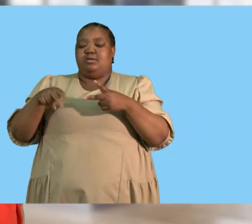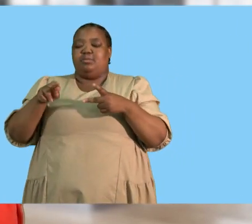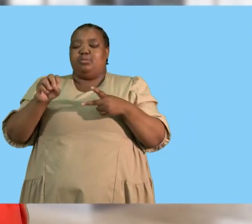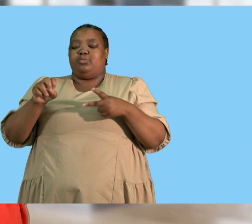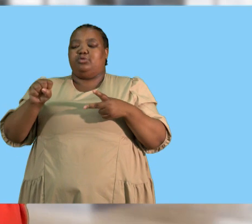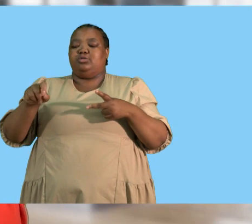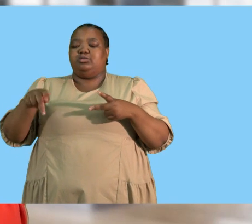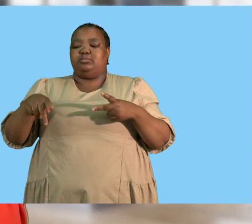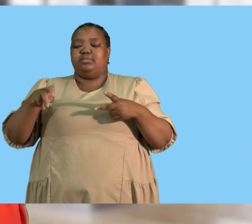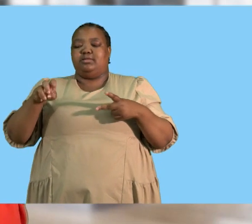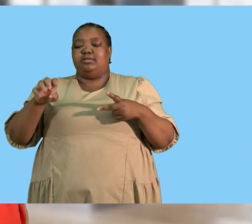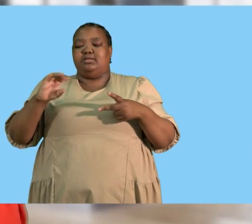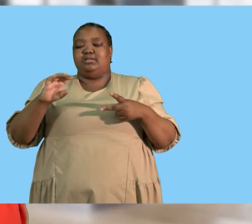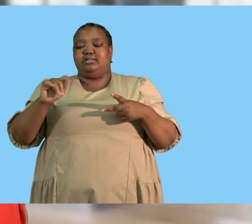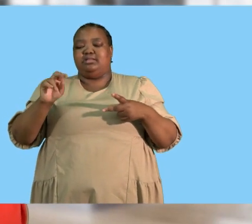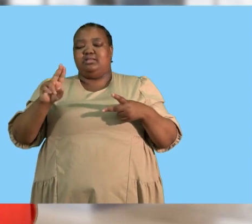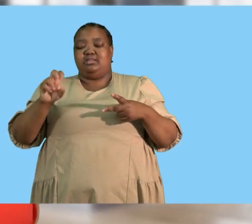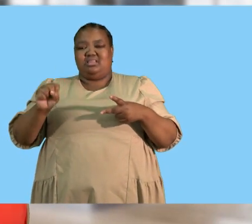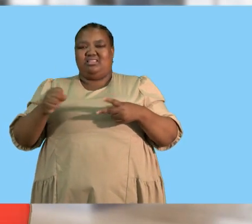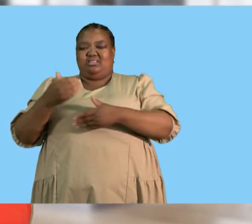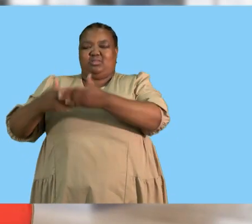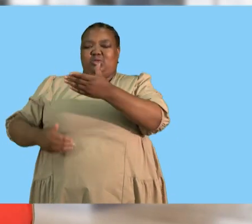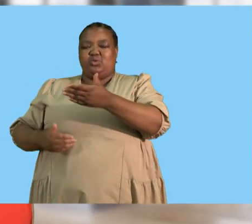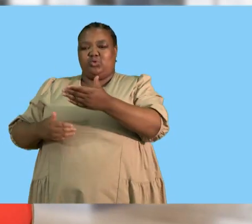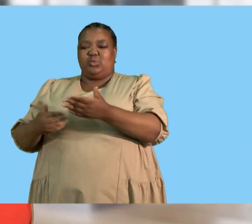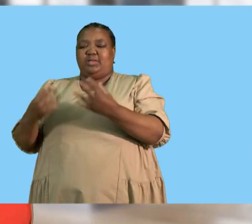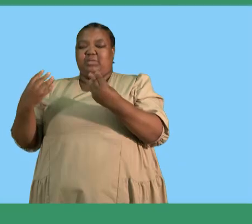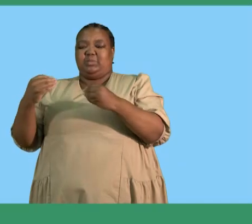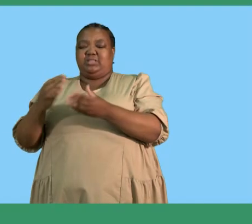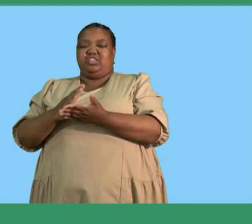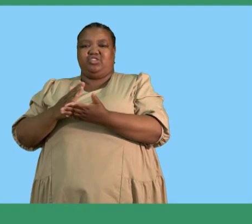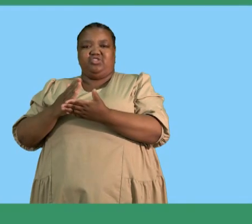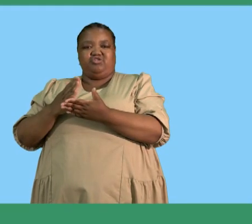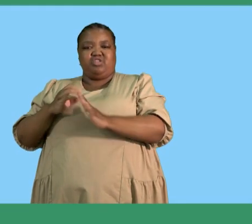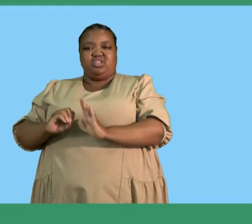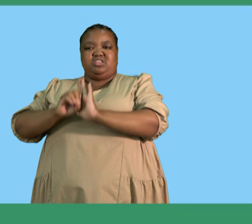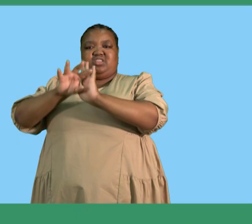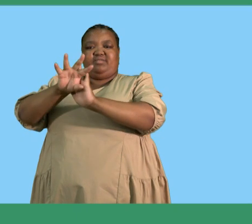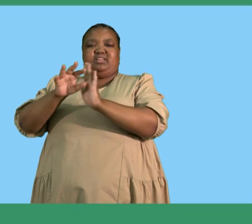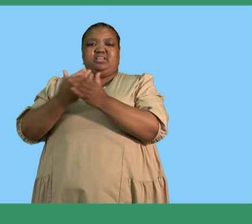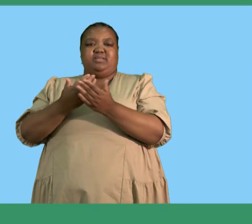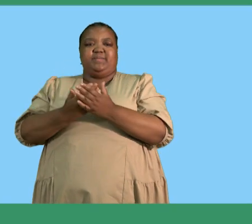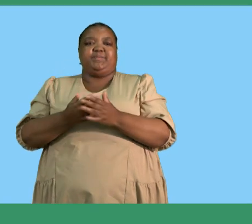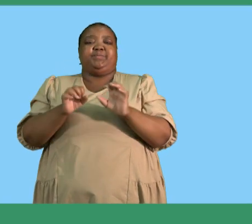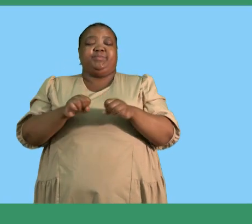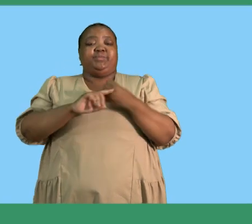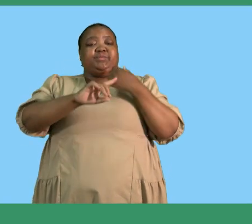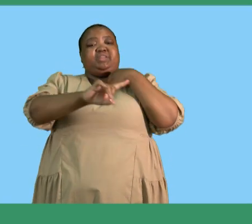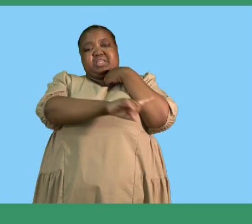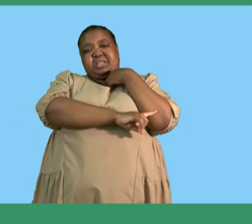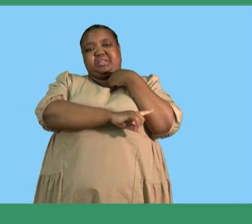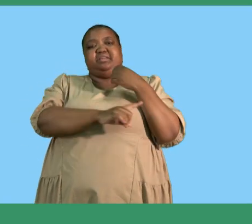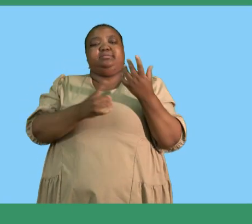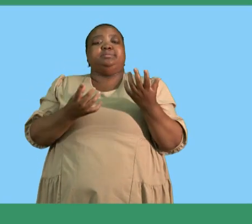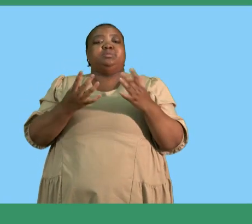simply a document that is used to advertise the business's shares. Then lastly, it is possible